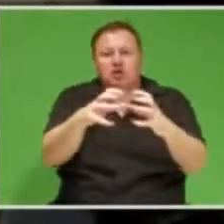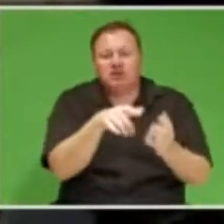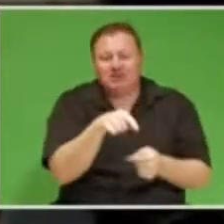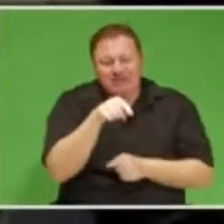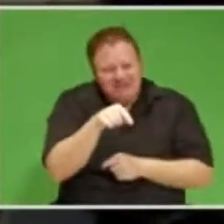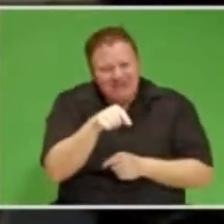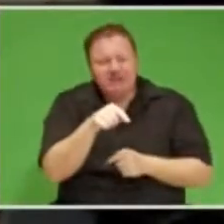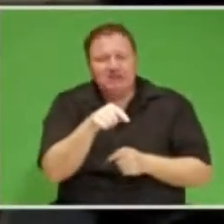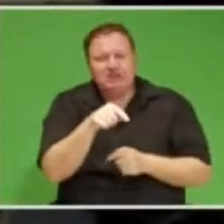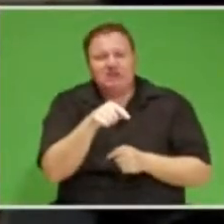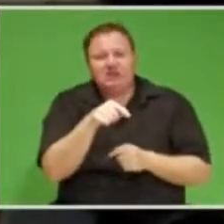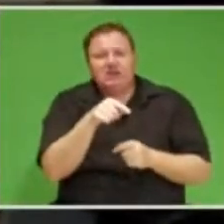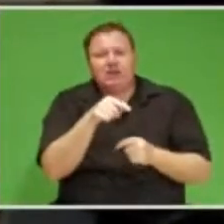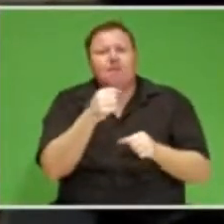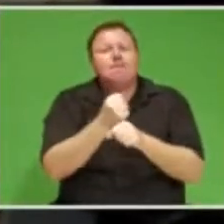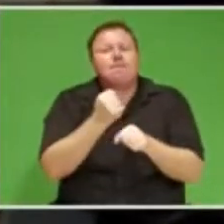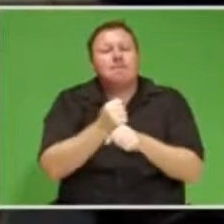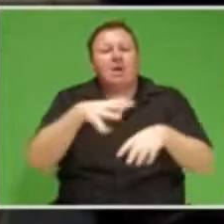to load shedding.